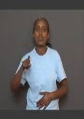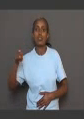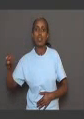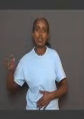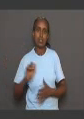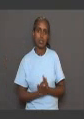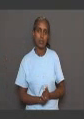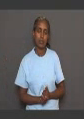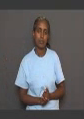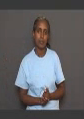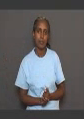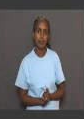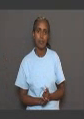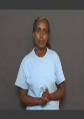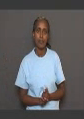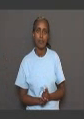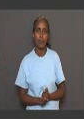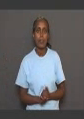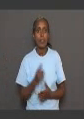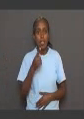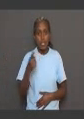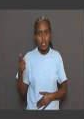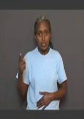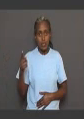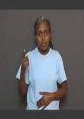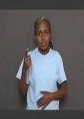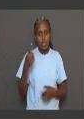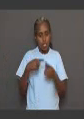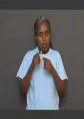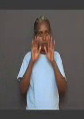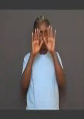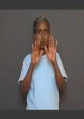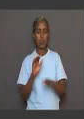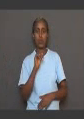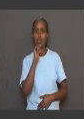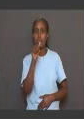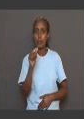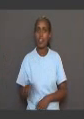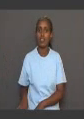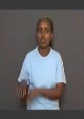x-axis. It should come as no surprise, students,